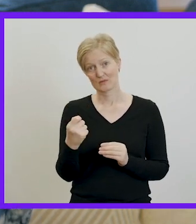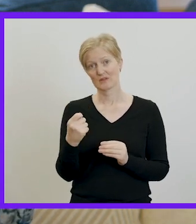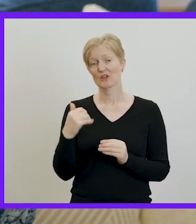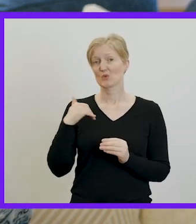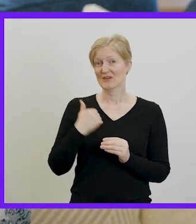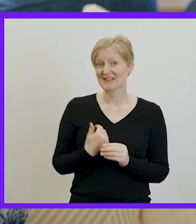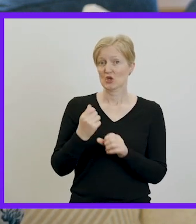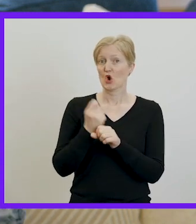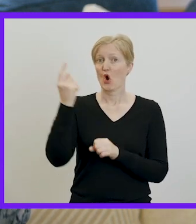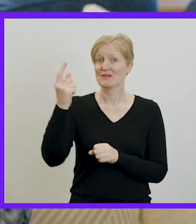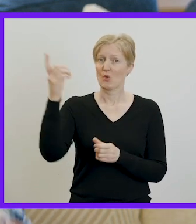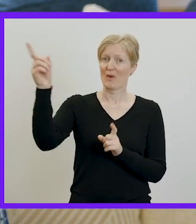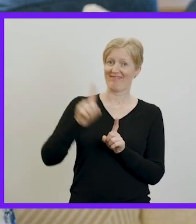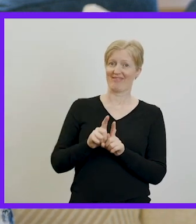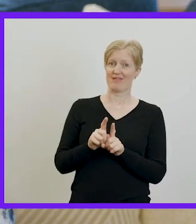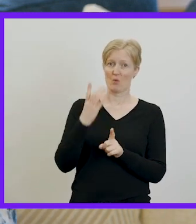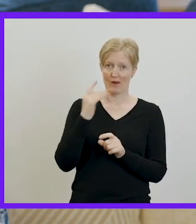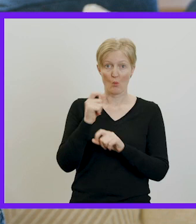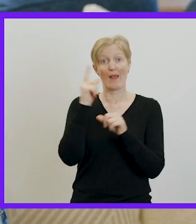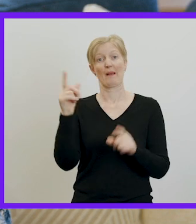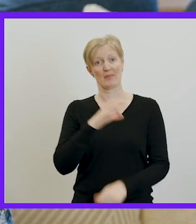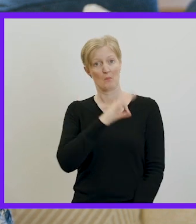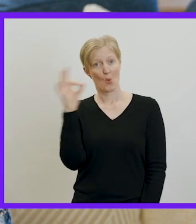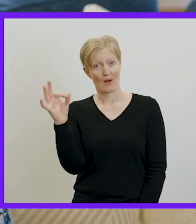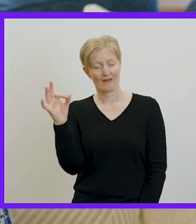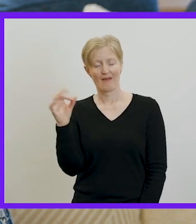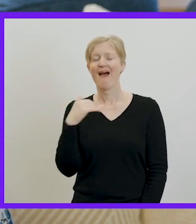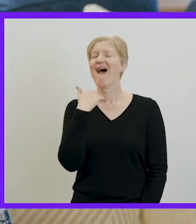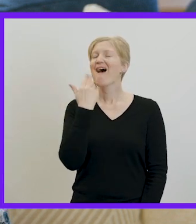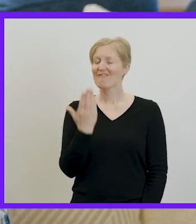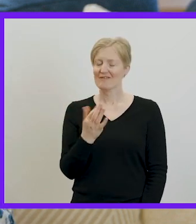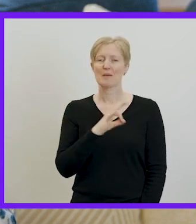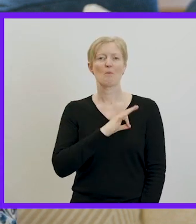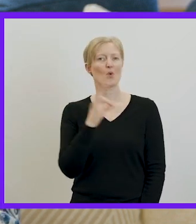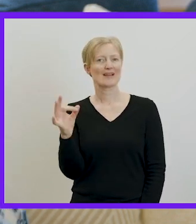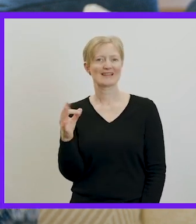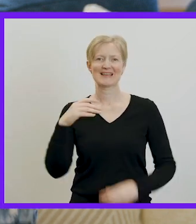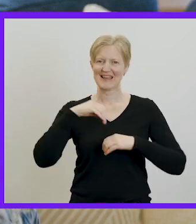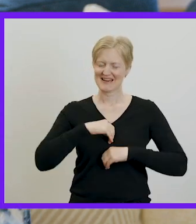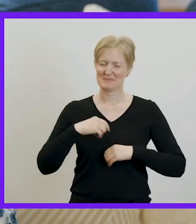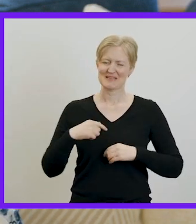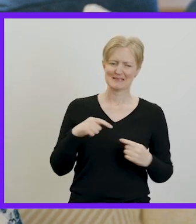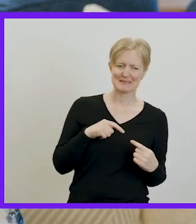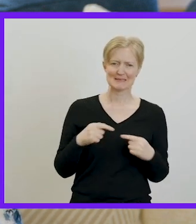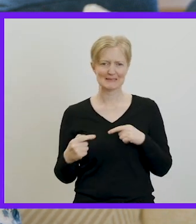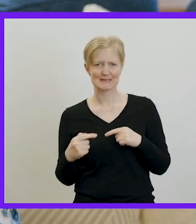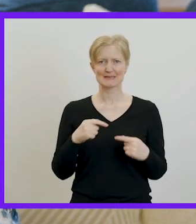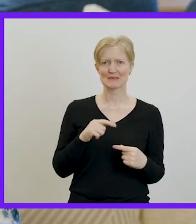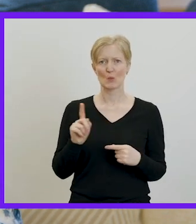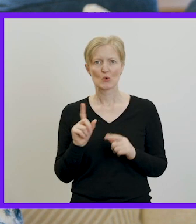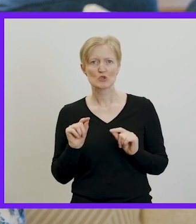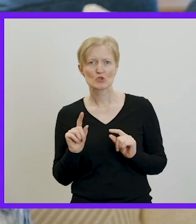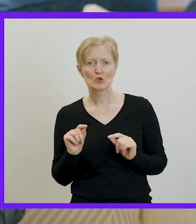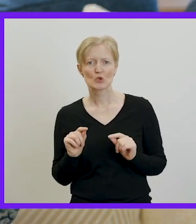God into your day early. Now, personally, I have a battle every morning, an internal battle when I wake